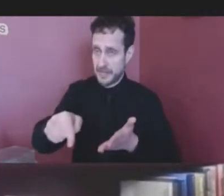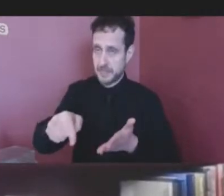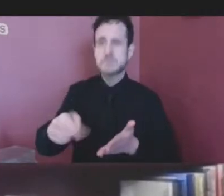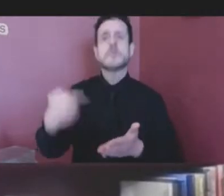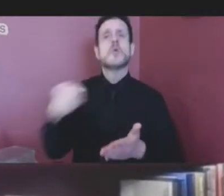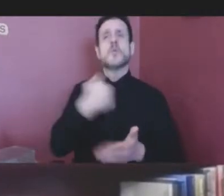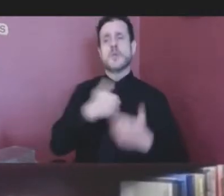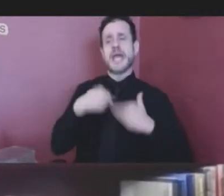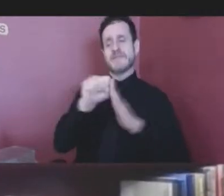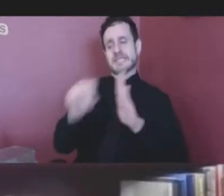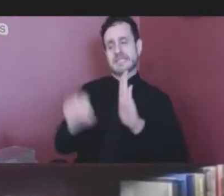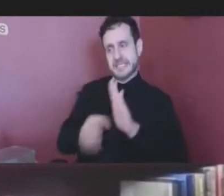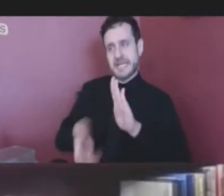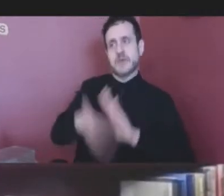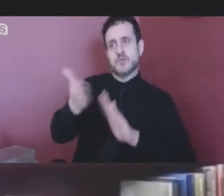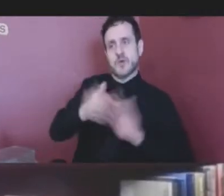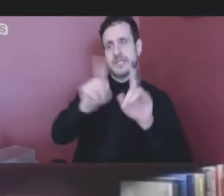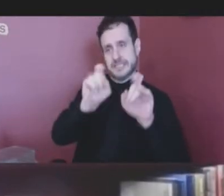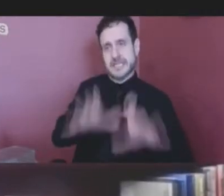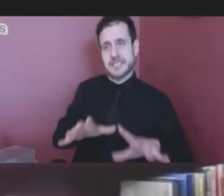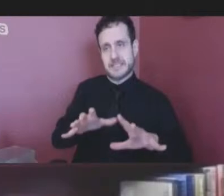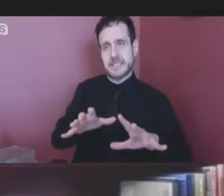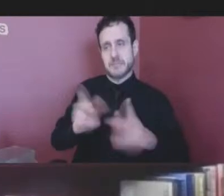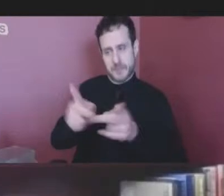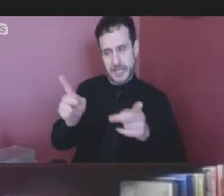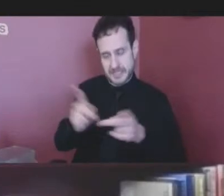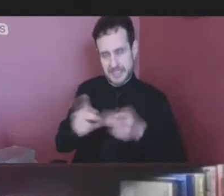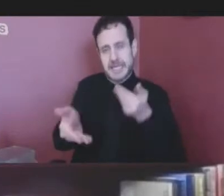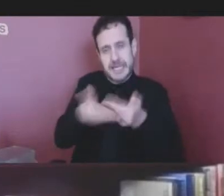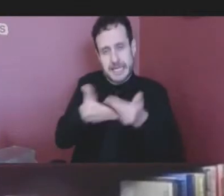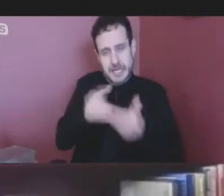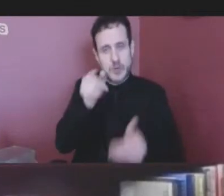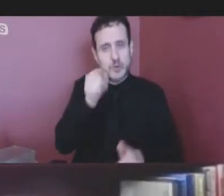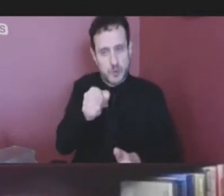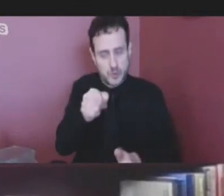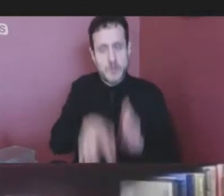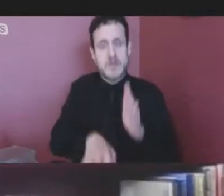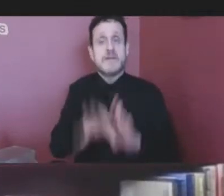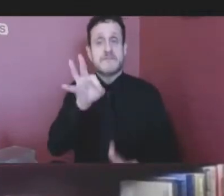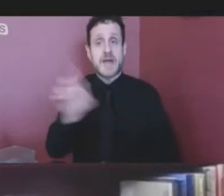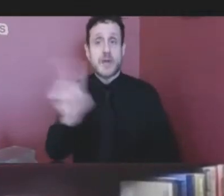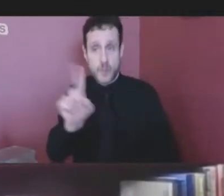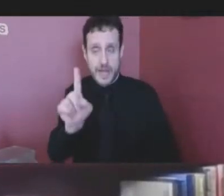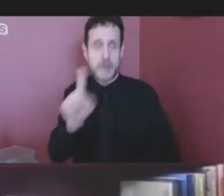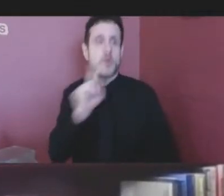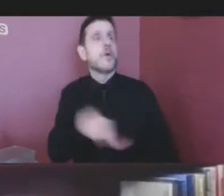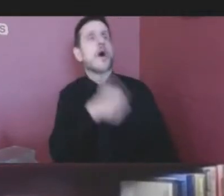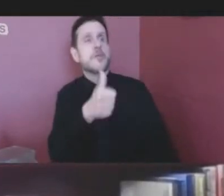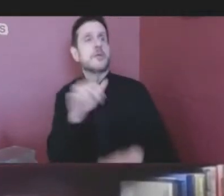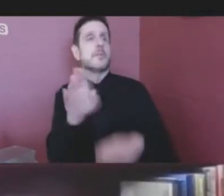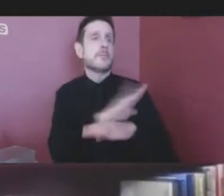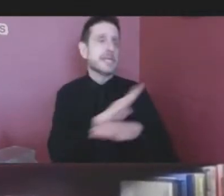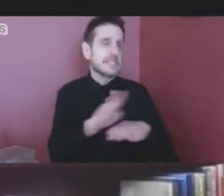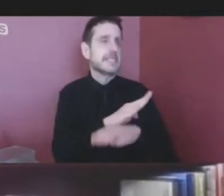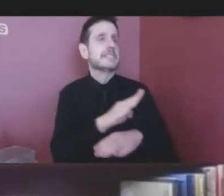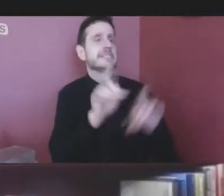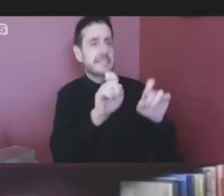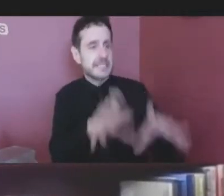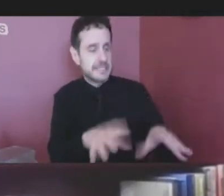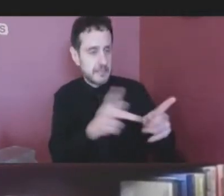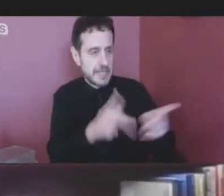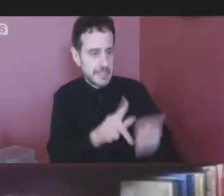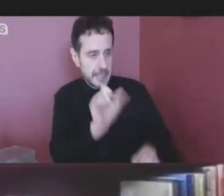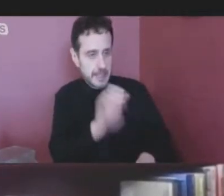testing site closest to you, as well as a list of the hundreds of private and commercial testing sites across the